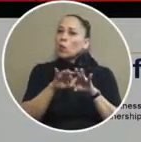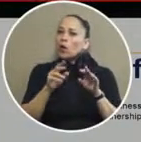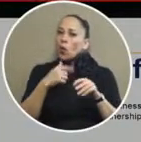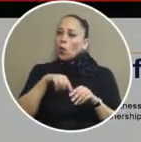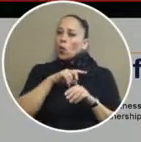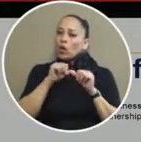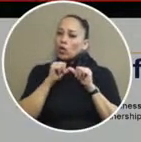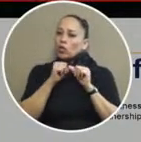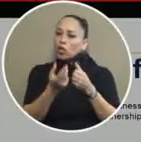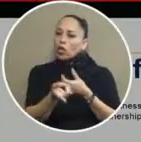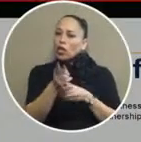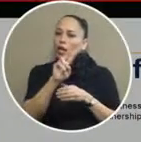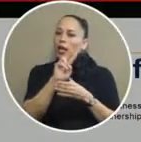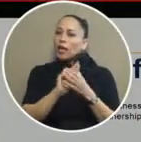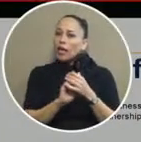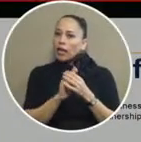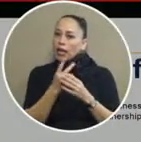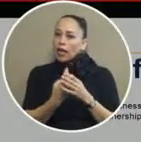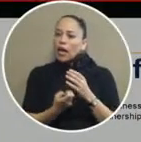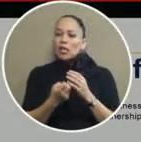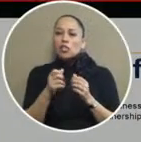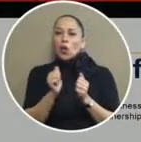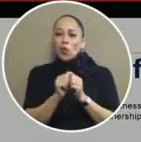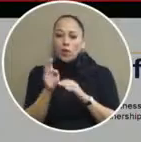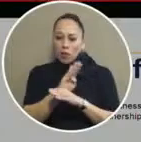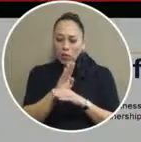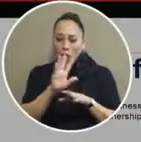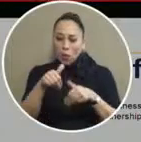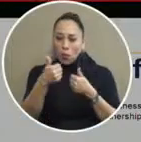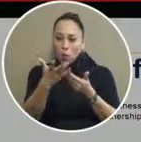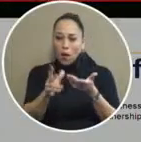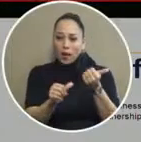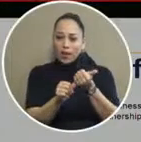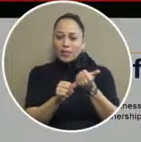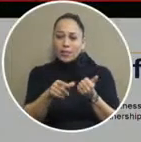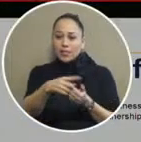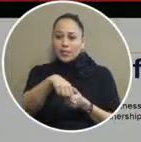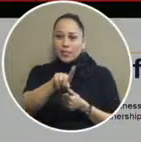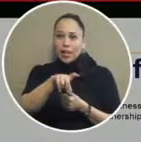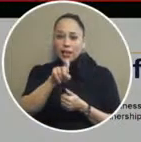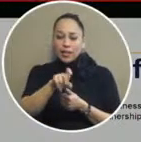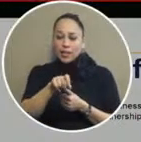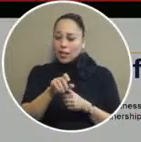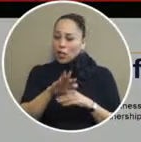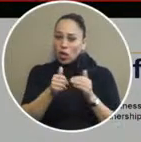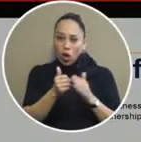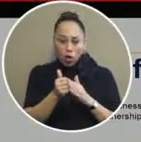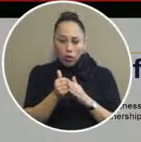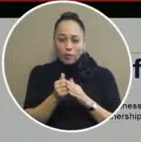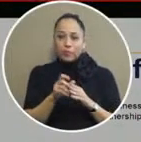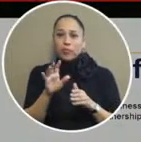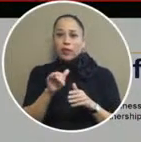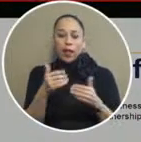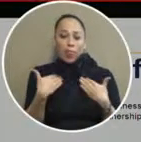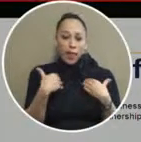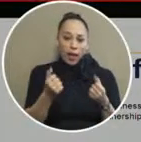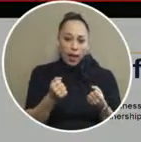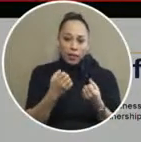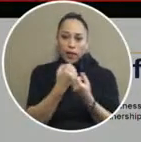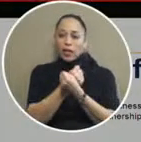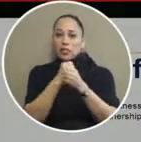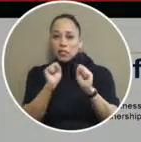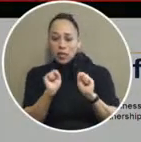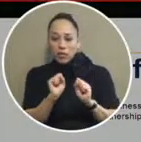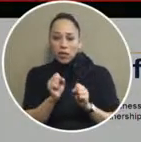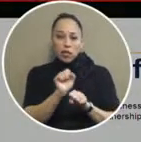continually engage with our businesses and really provide that assistance that they need on all these fronts, whether it's with the health and safety